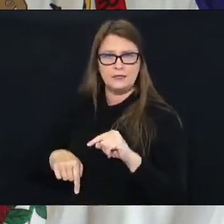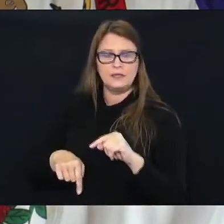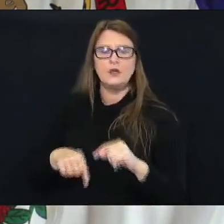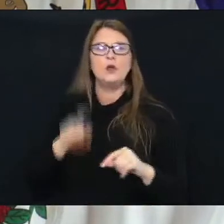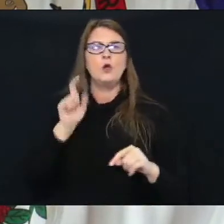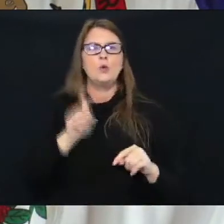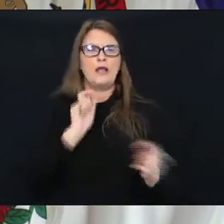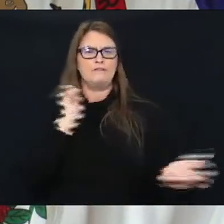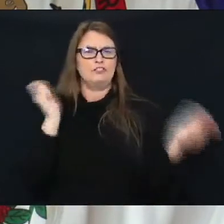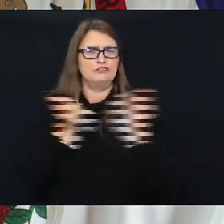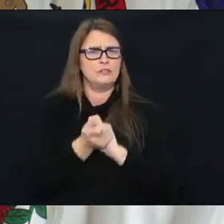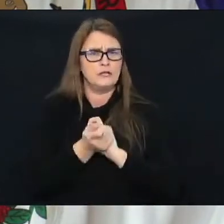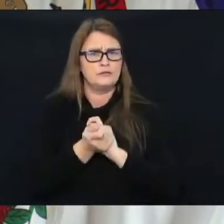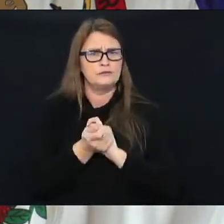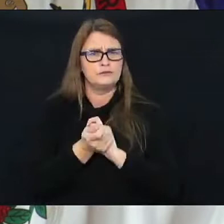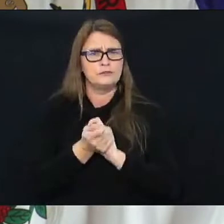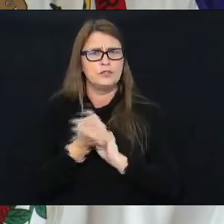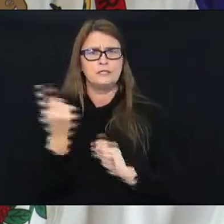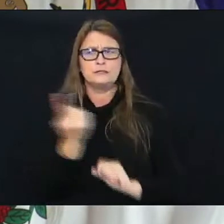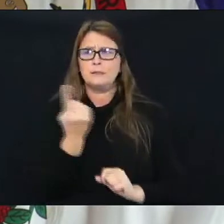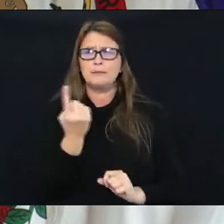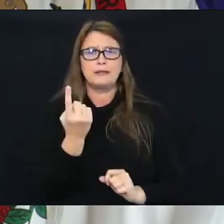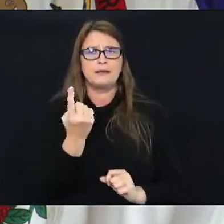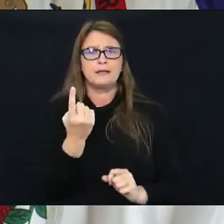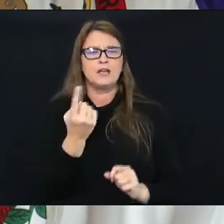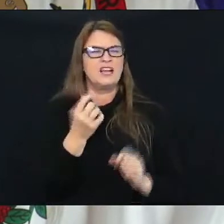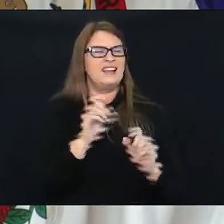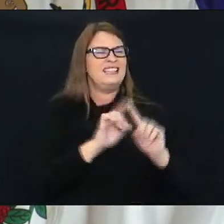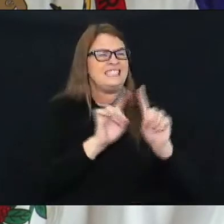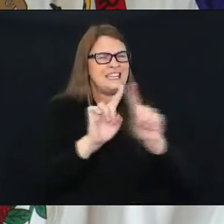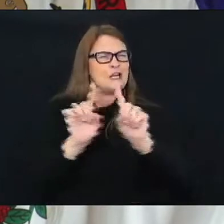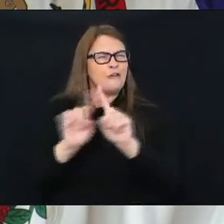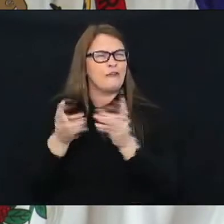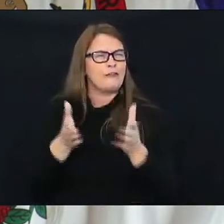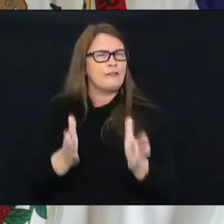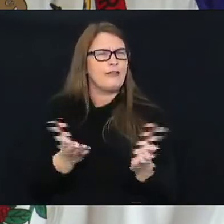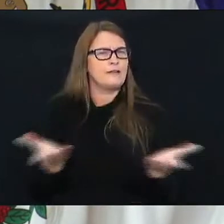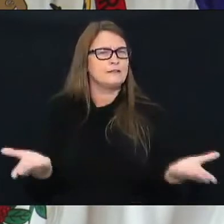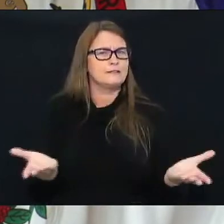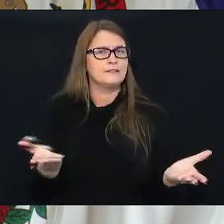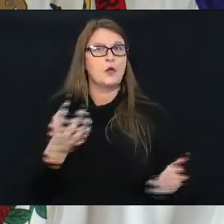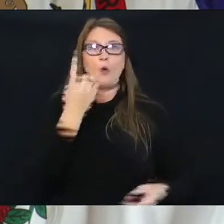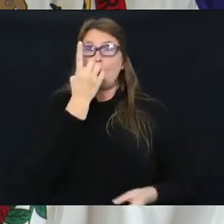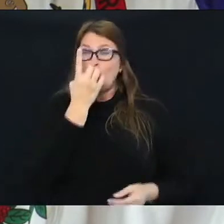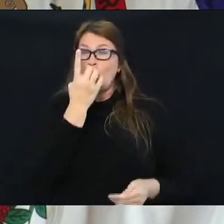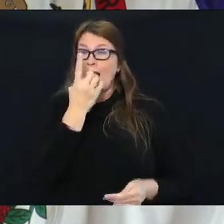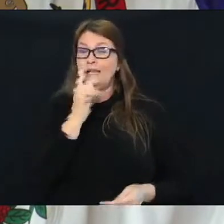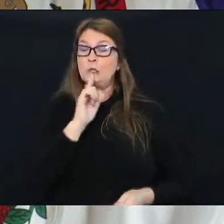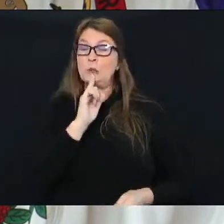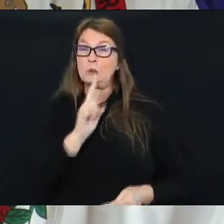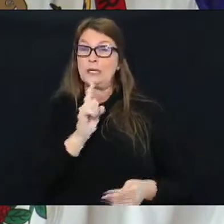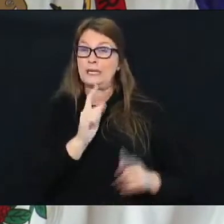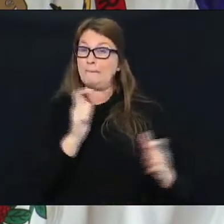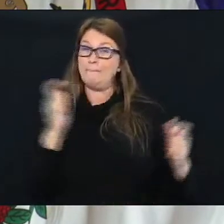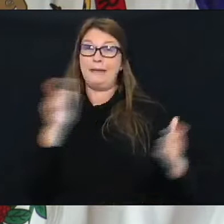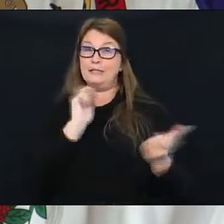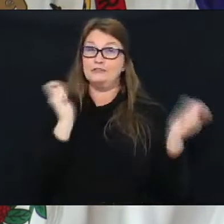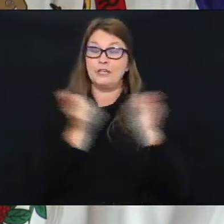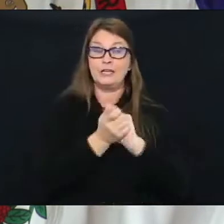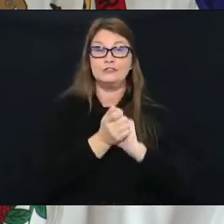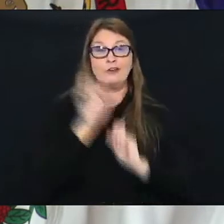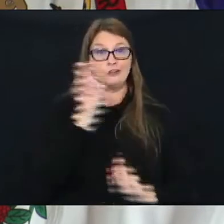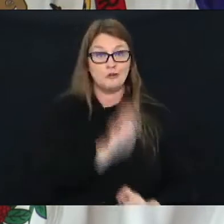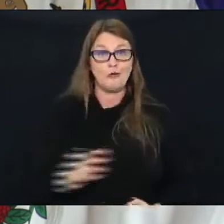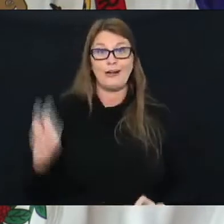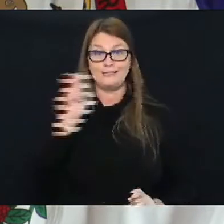We have diversified. We've diversified in lots and lots of different directions. One of them that is really significant is tourism.